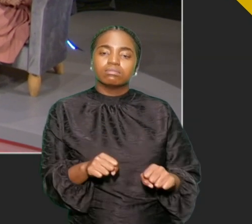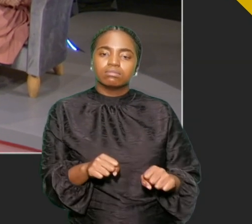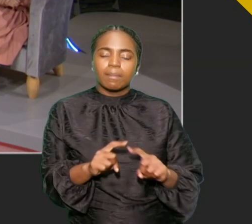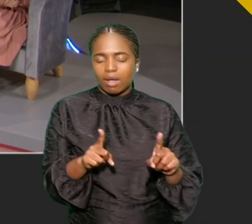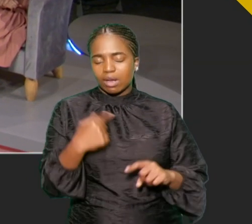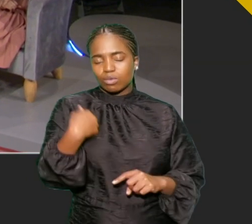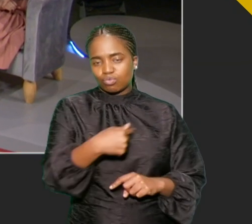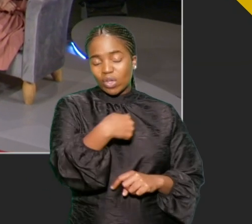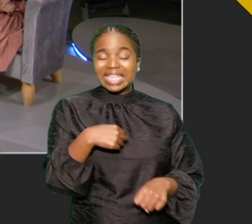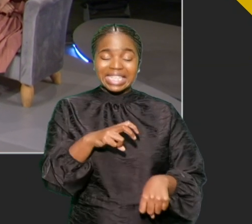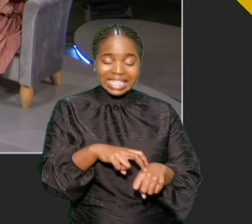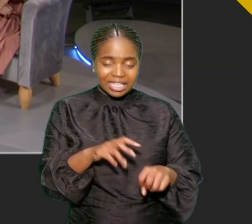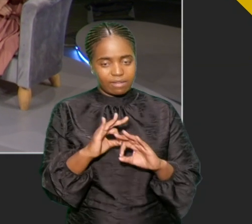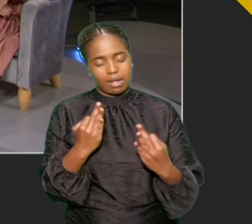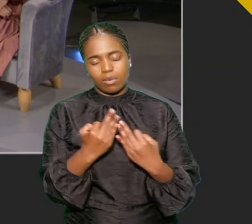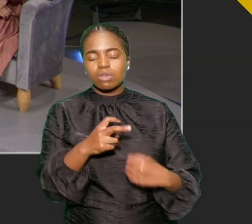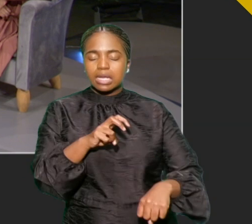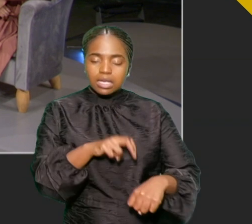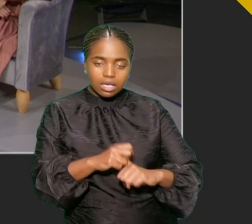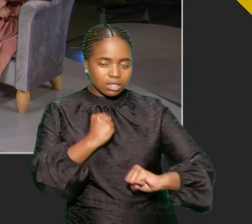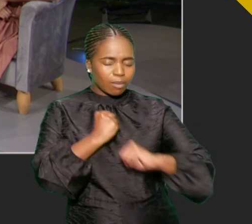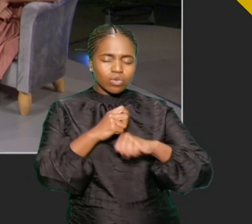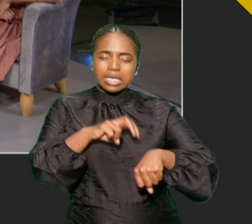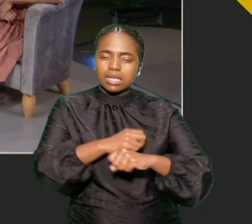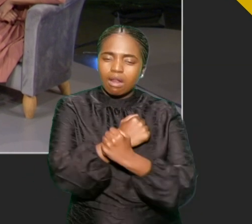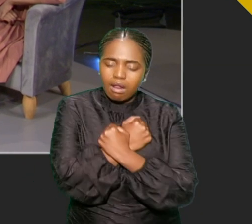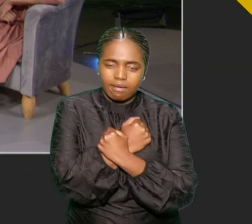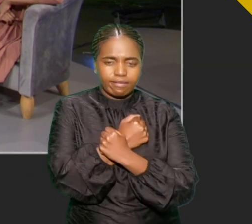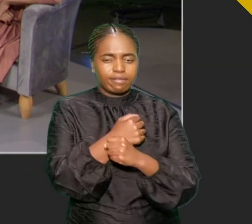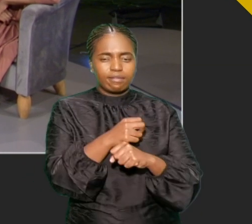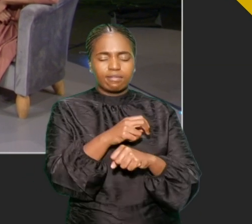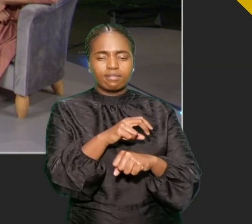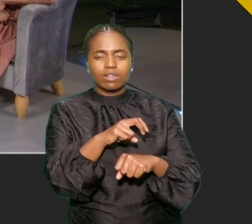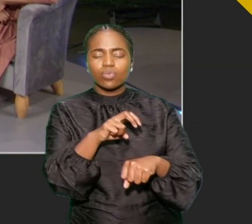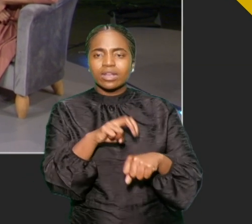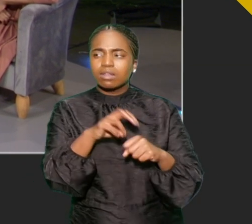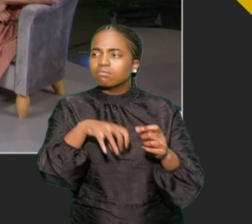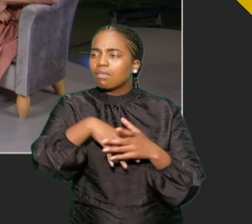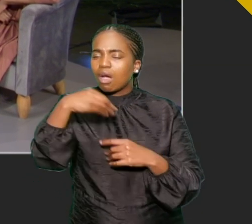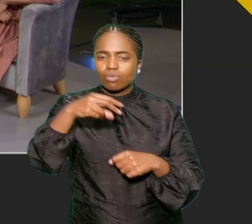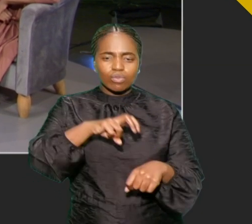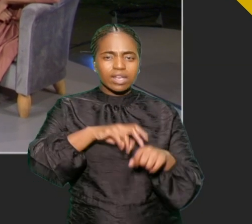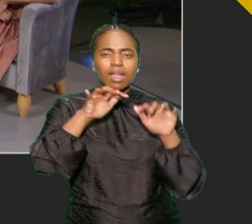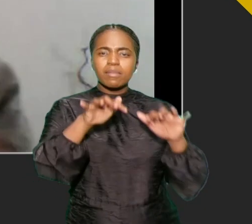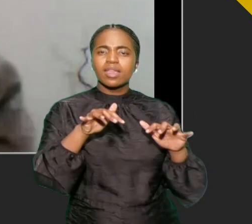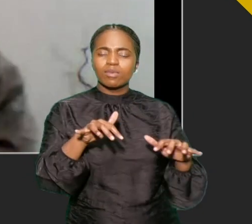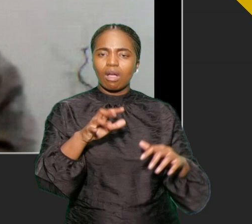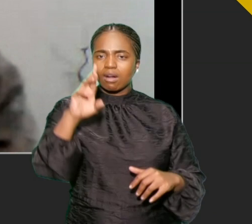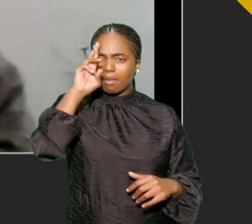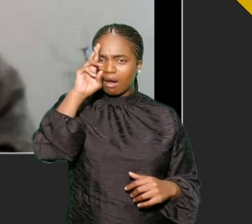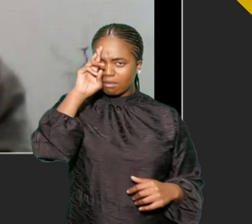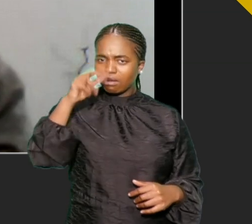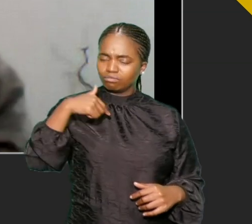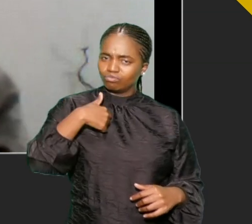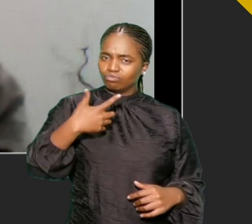was wrong. You need support. You need love. You need to go out. You need people to remind you what you